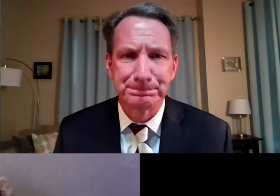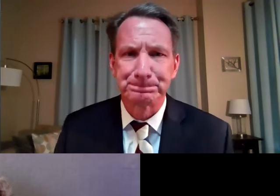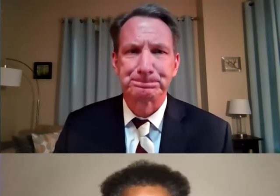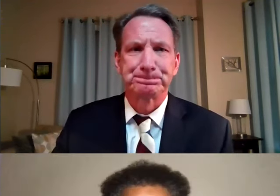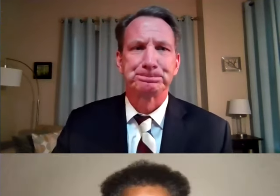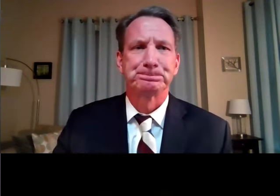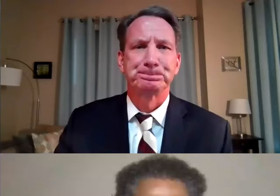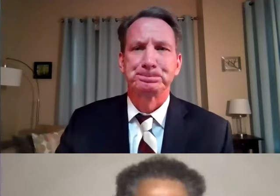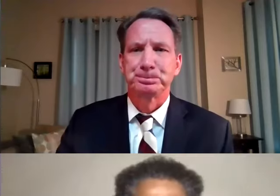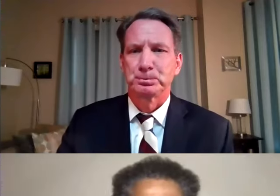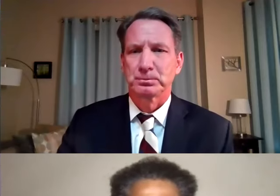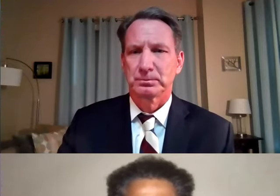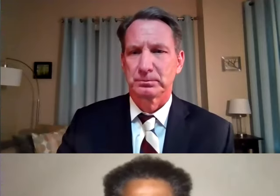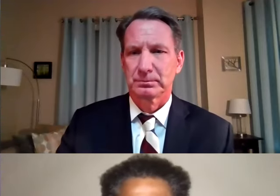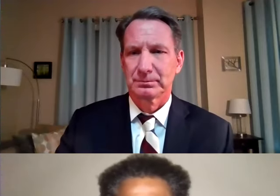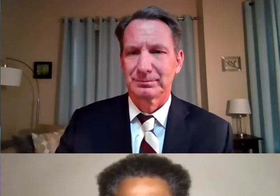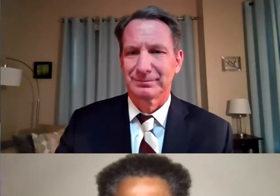topic.